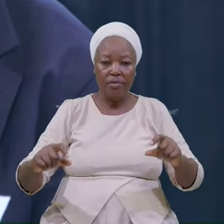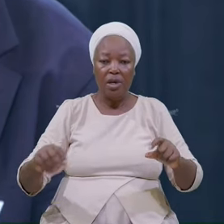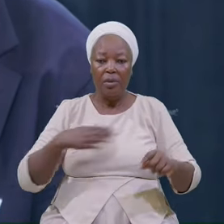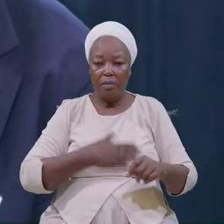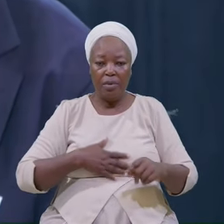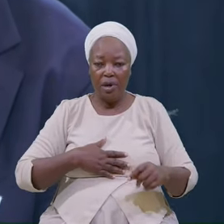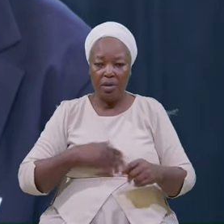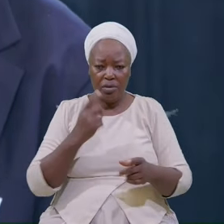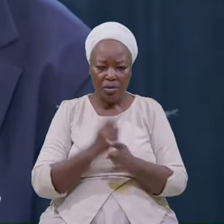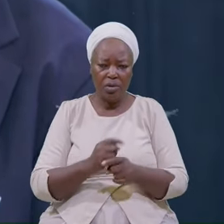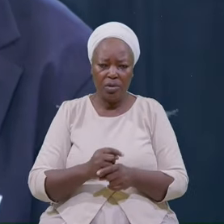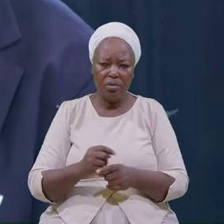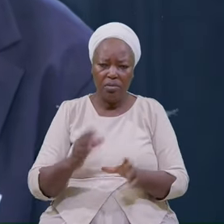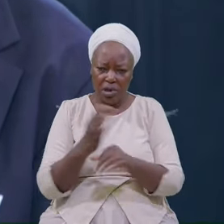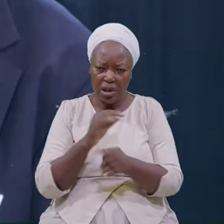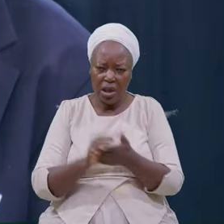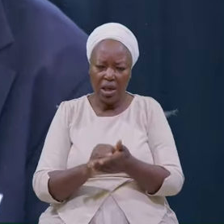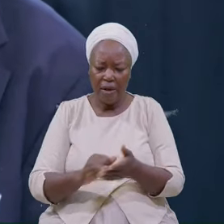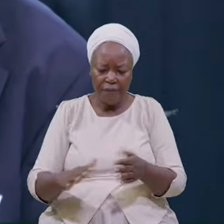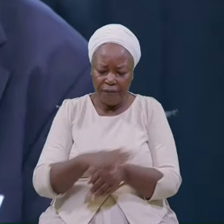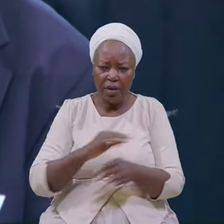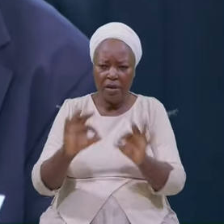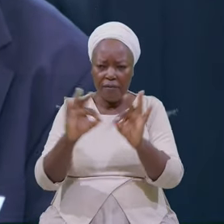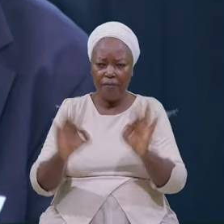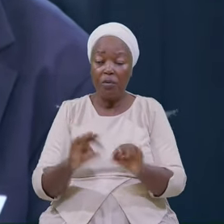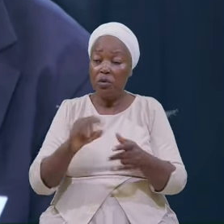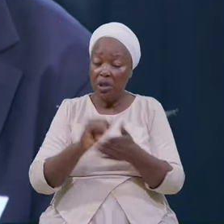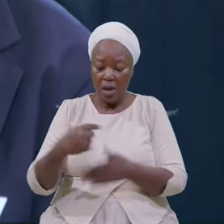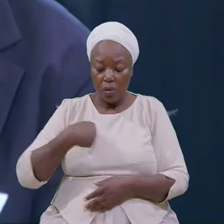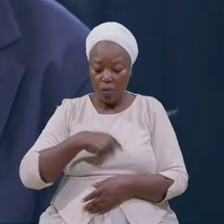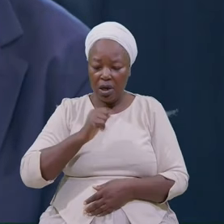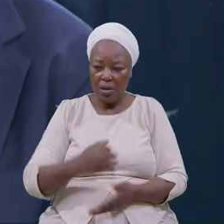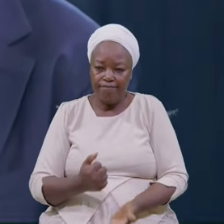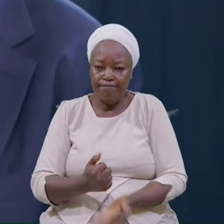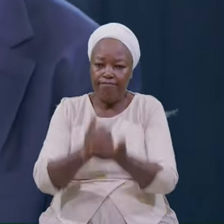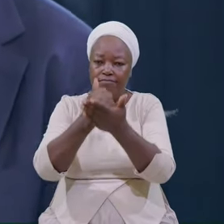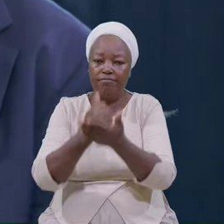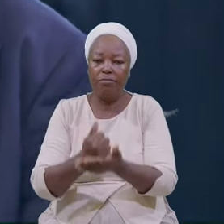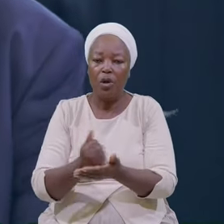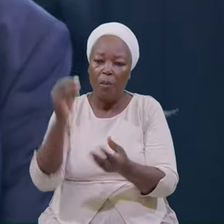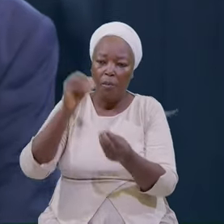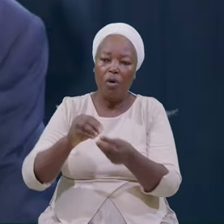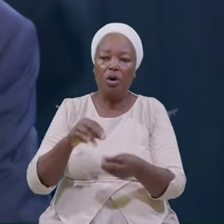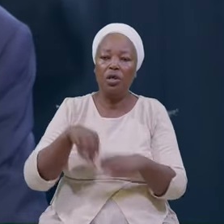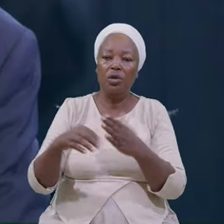the form so we can assist you further in your new walk with Christ.